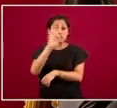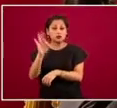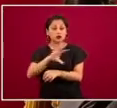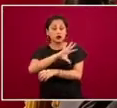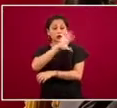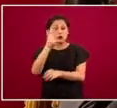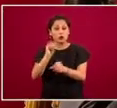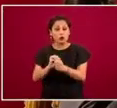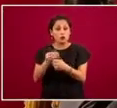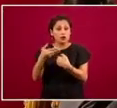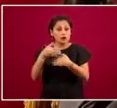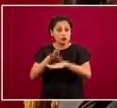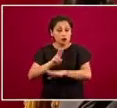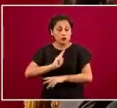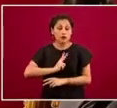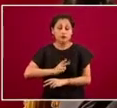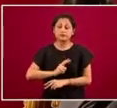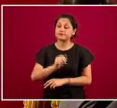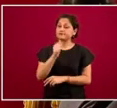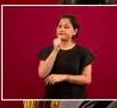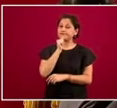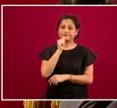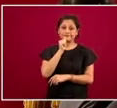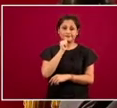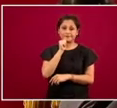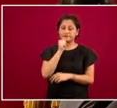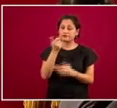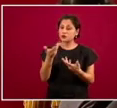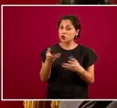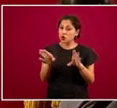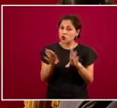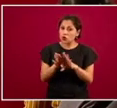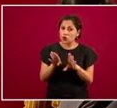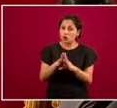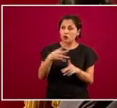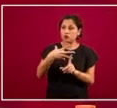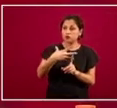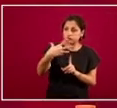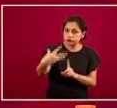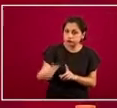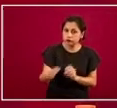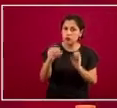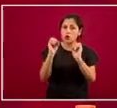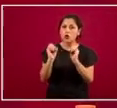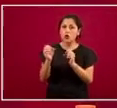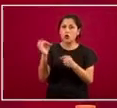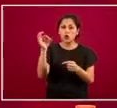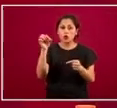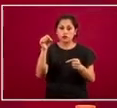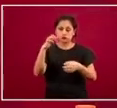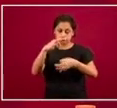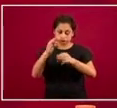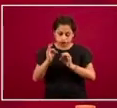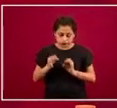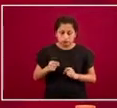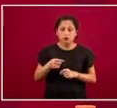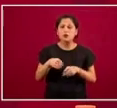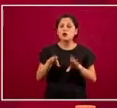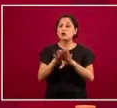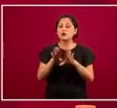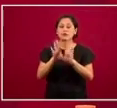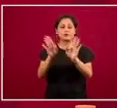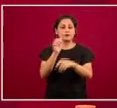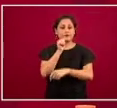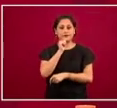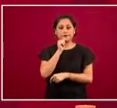time. We still don't have absolute or definite information regarding different dynamics